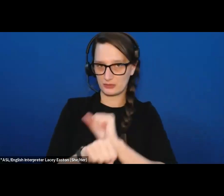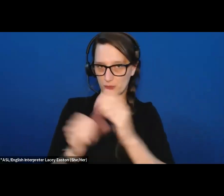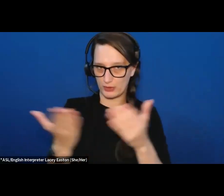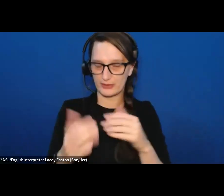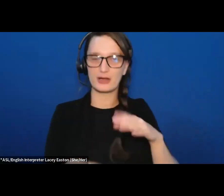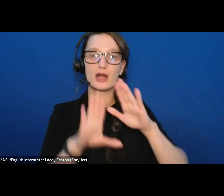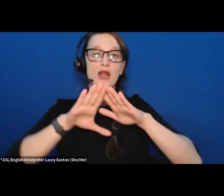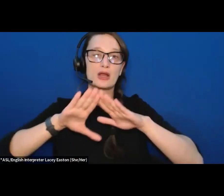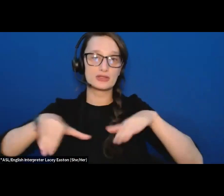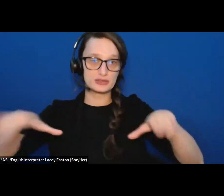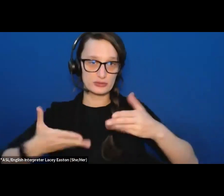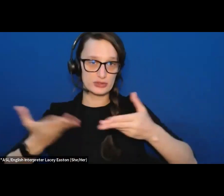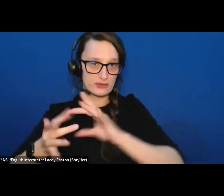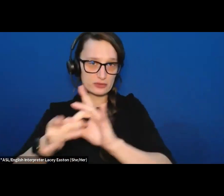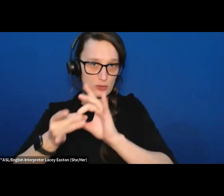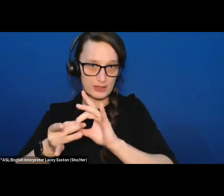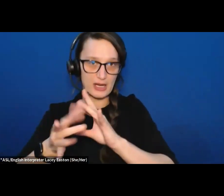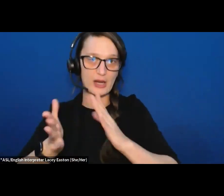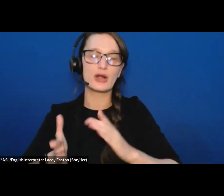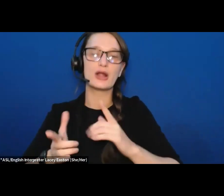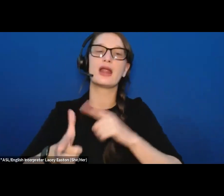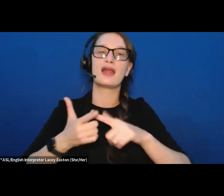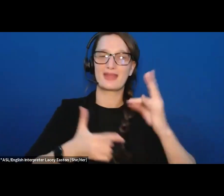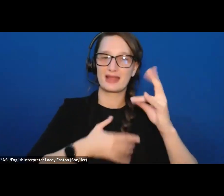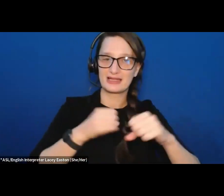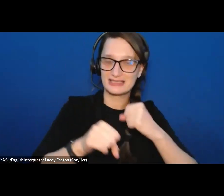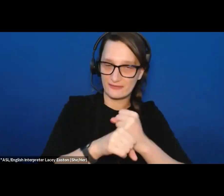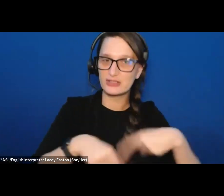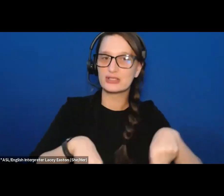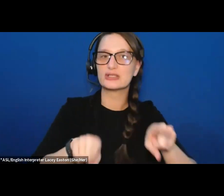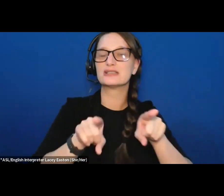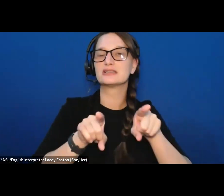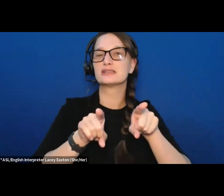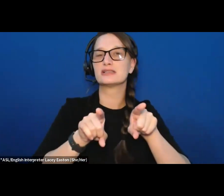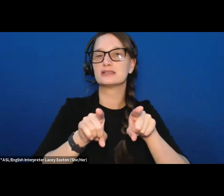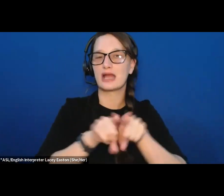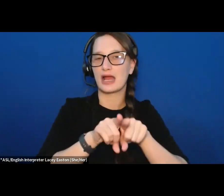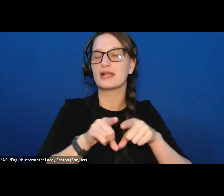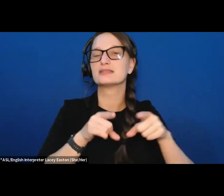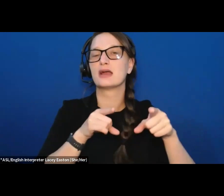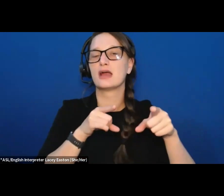three, and then the latter seven as a client services manager in one of our adult units.